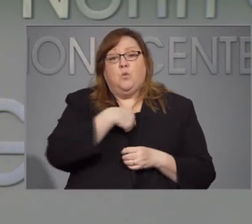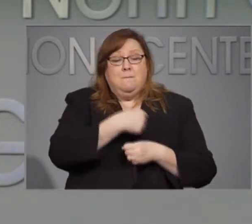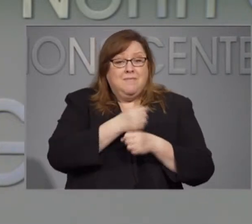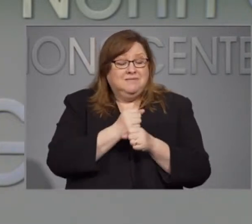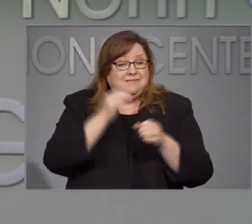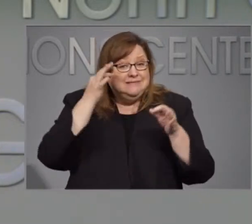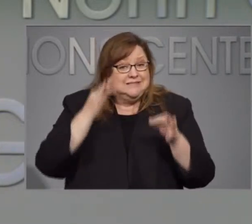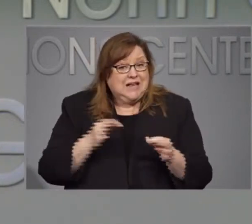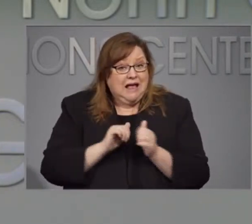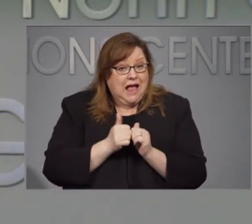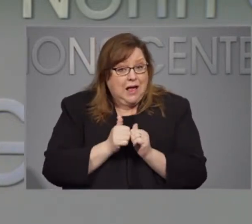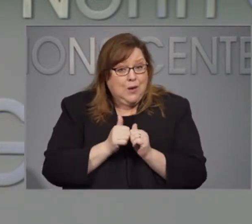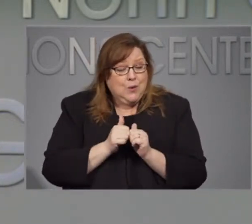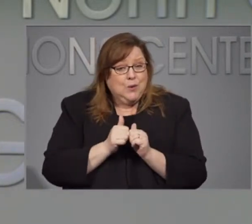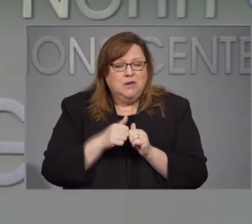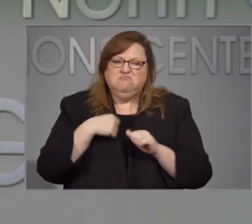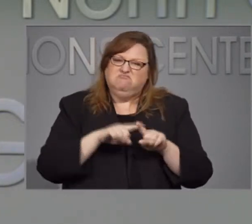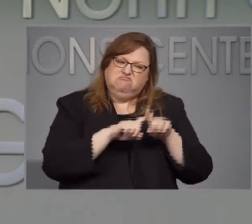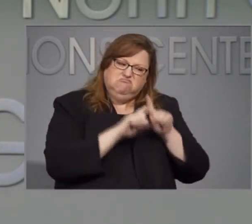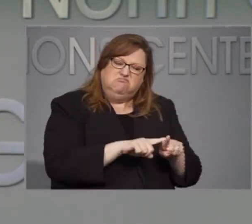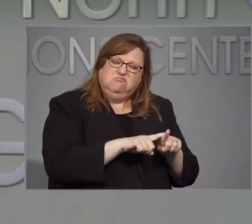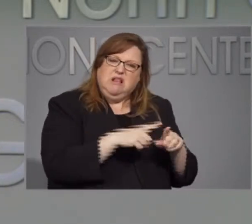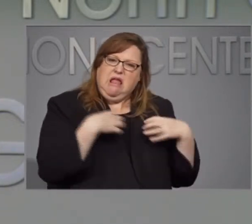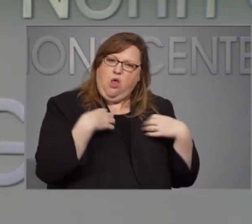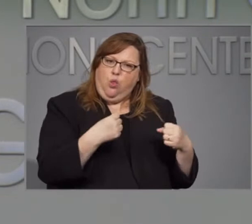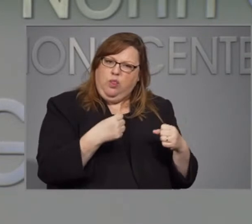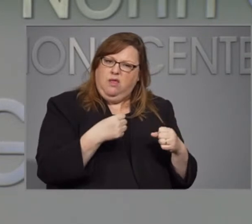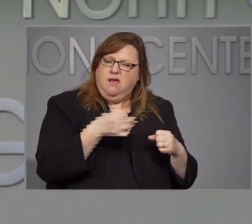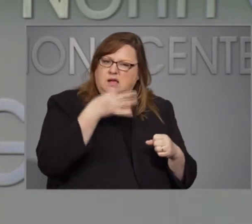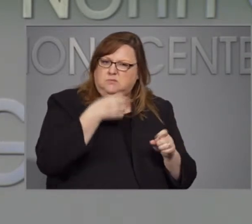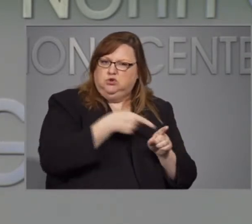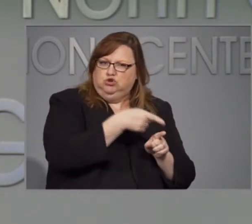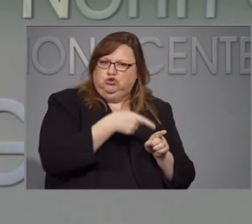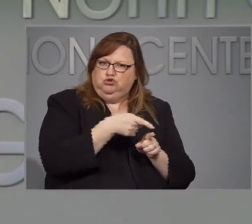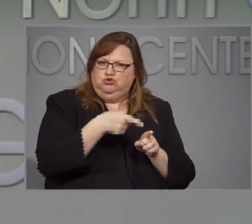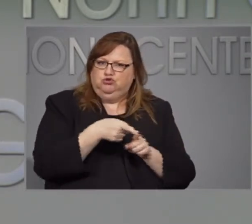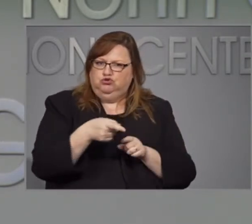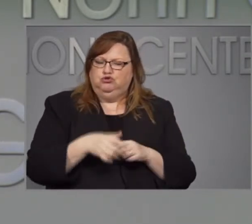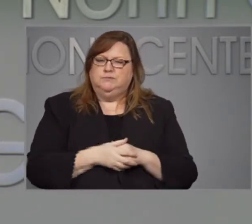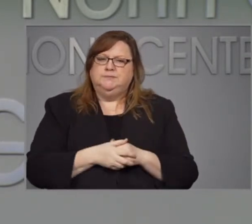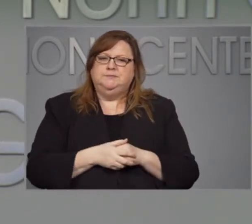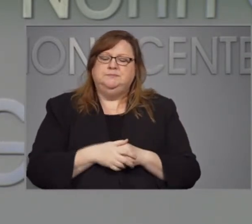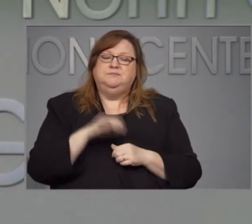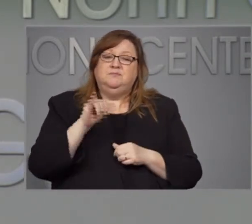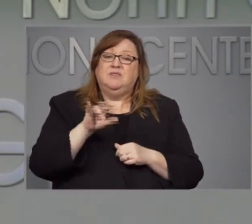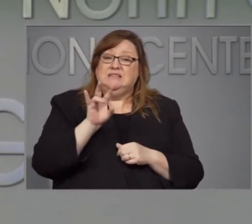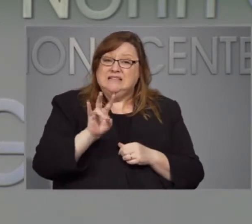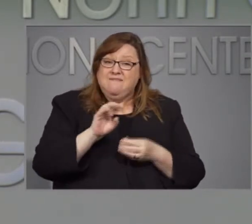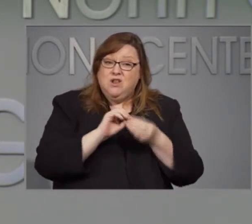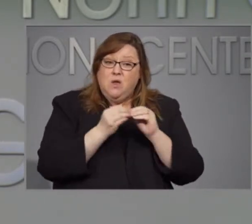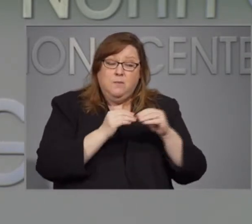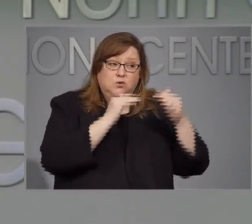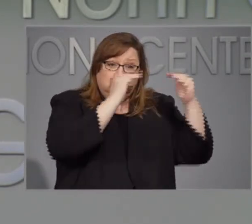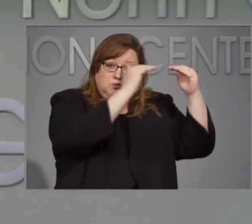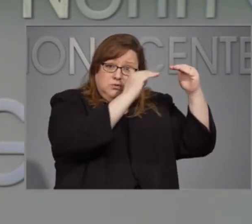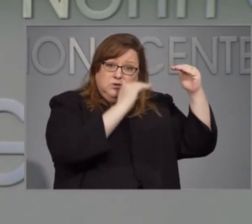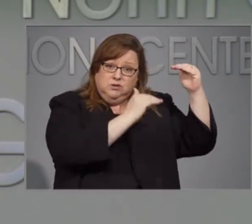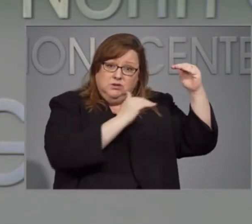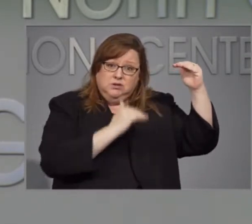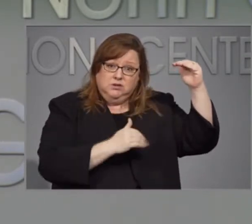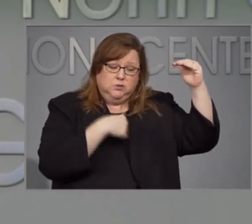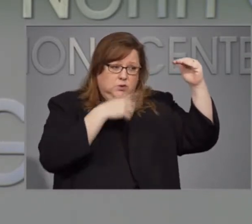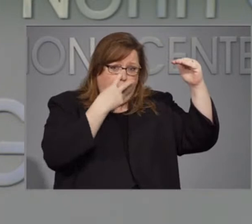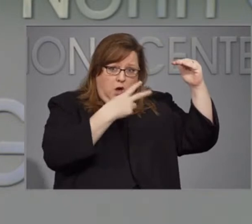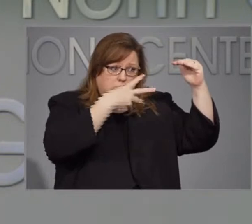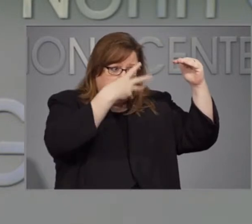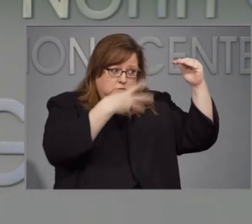reviewing this data, all 7 of these trends and indicators, making recommendations to us about